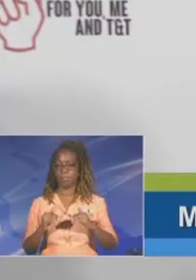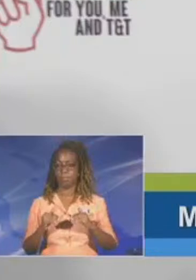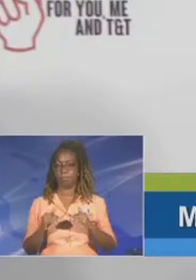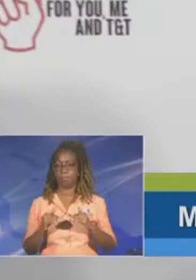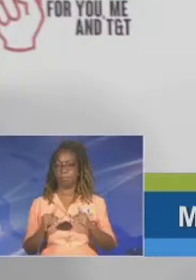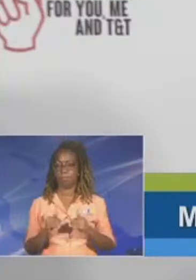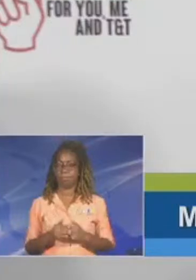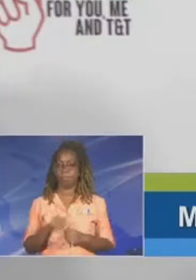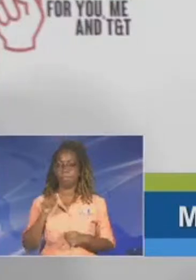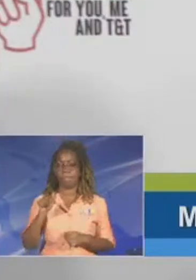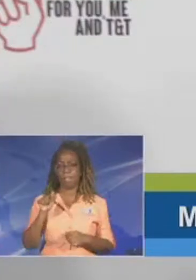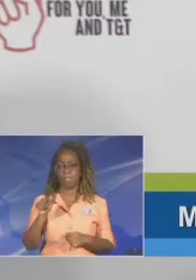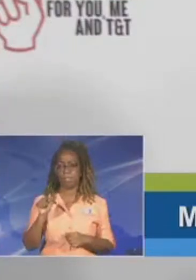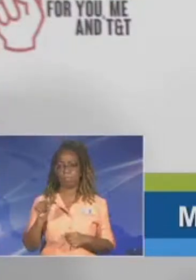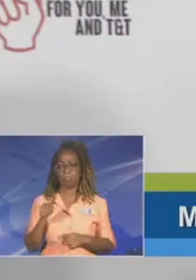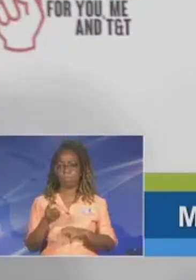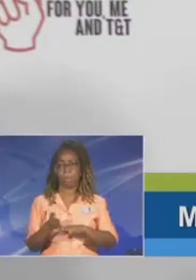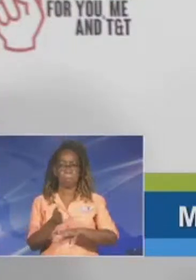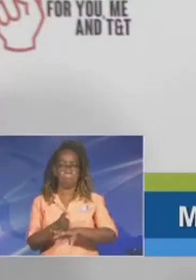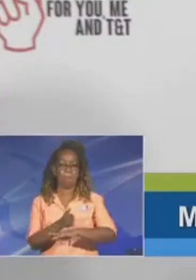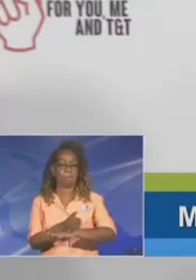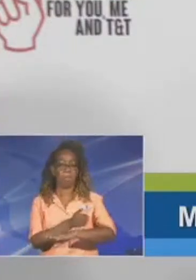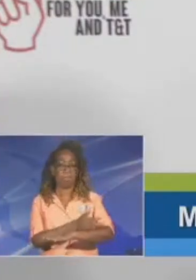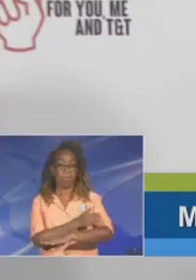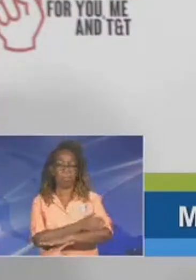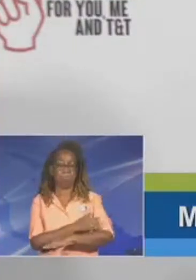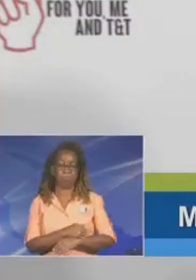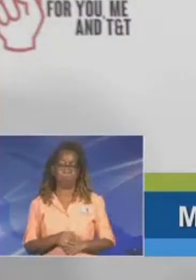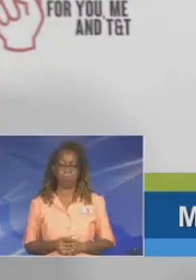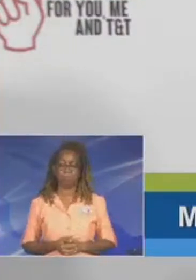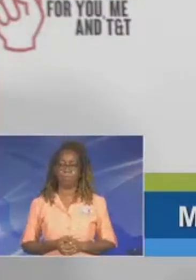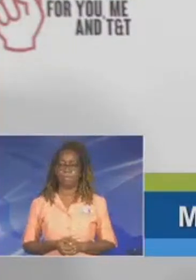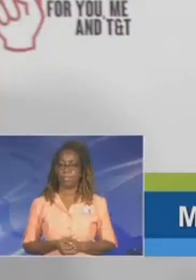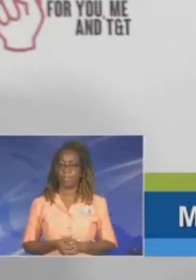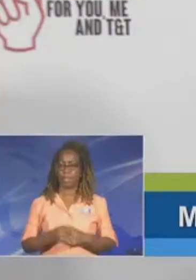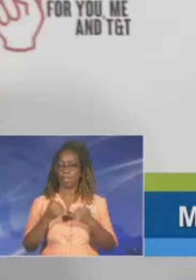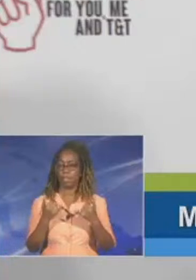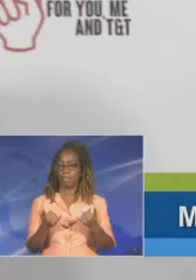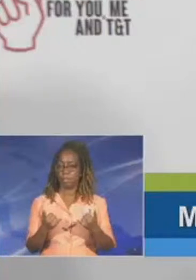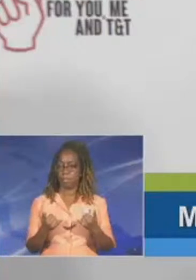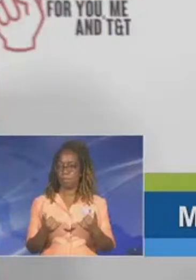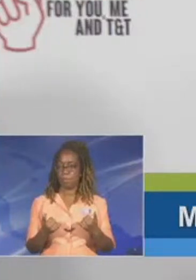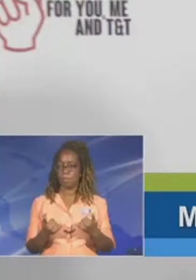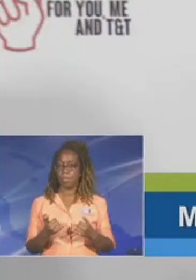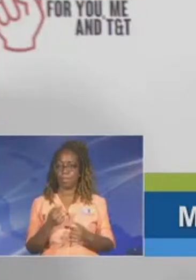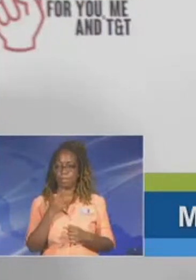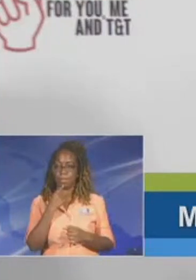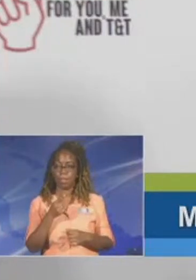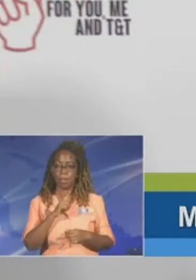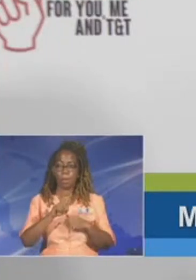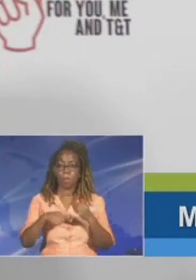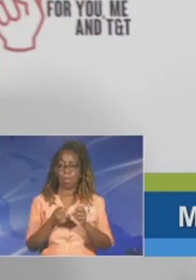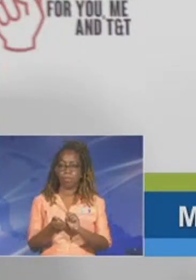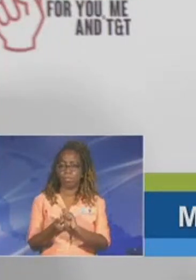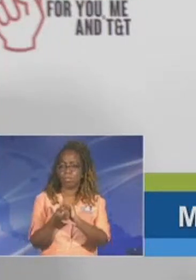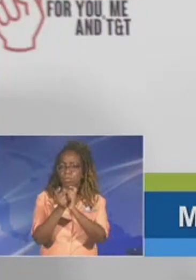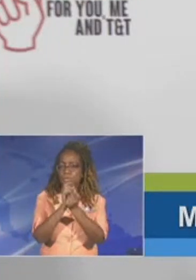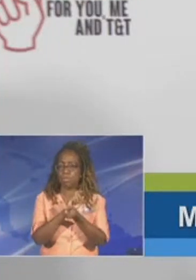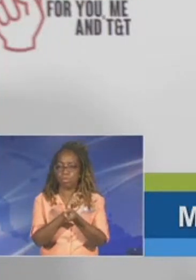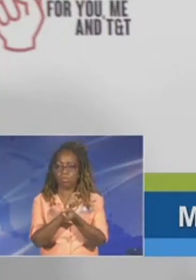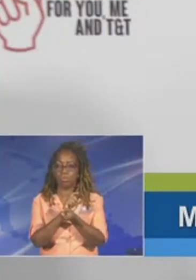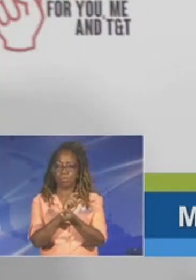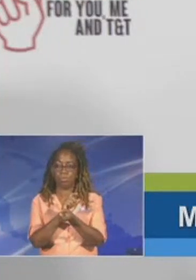at that step-down level of care. I'd like to now draw your attention to a change that we would be making in the media